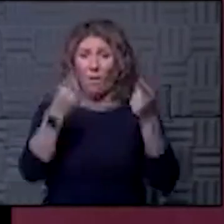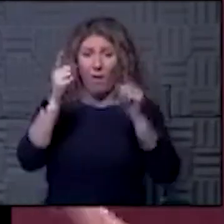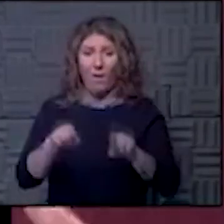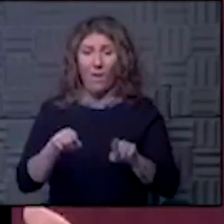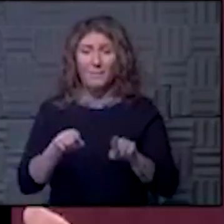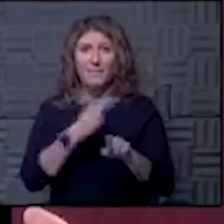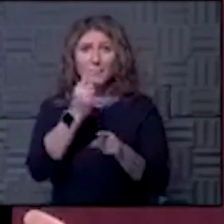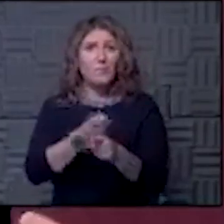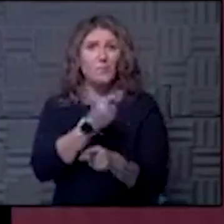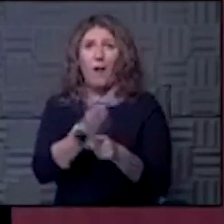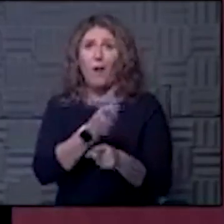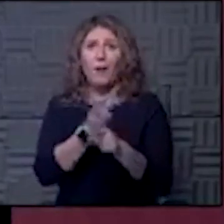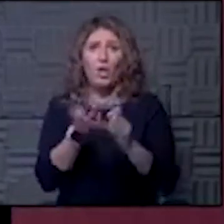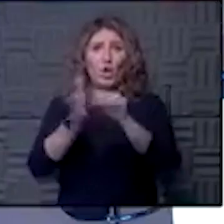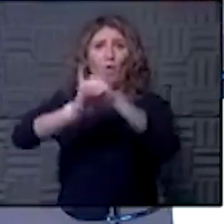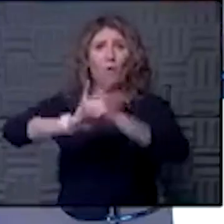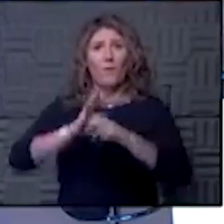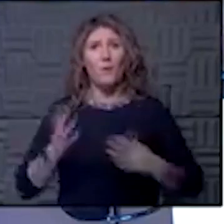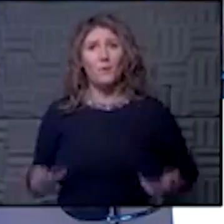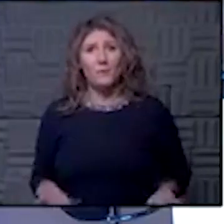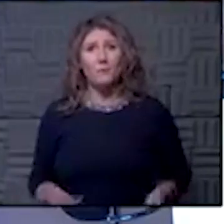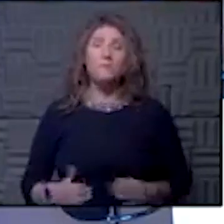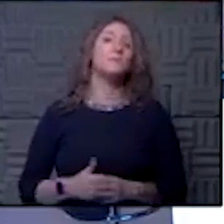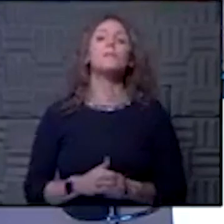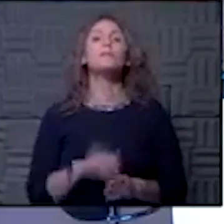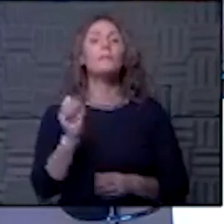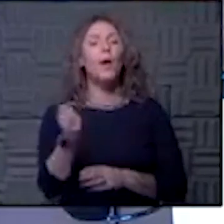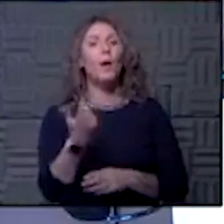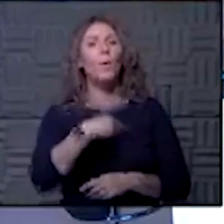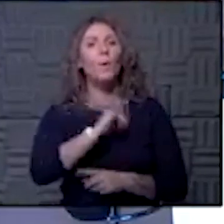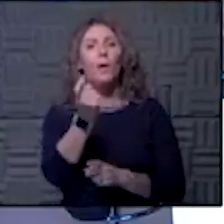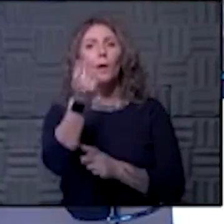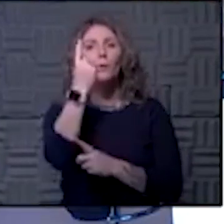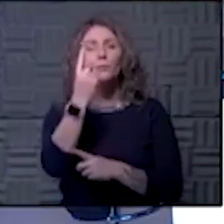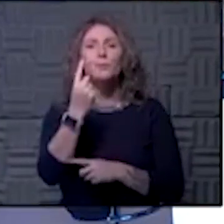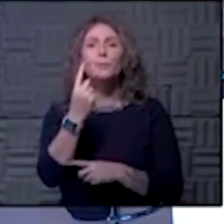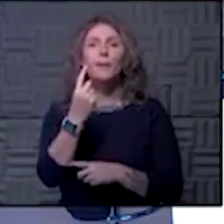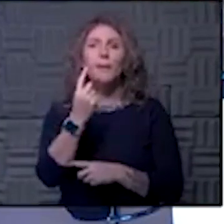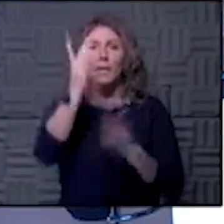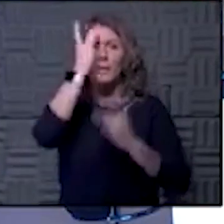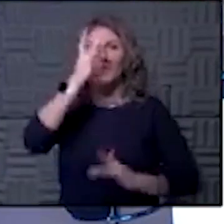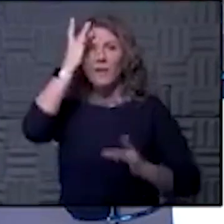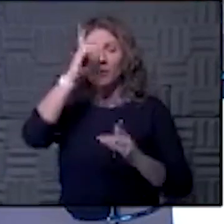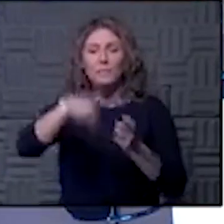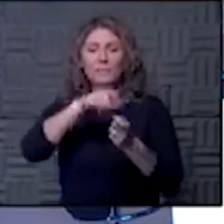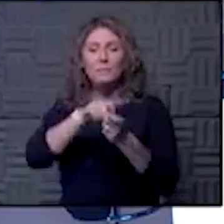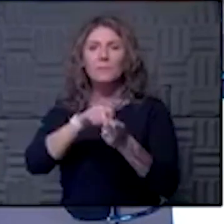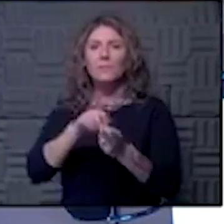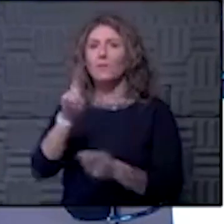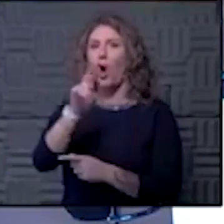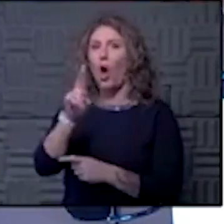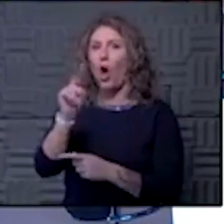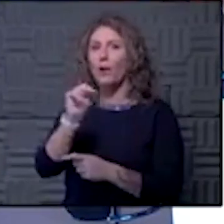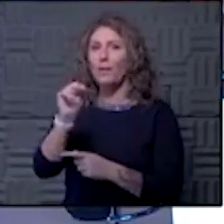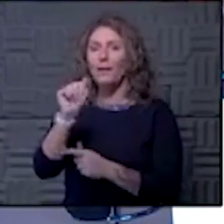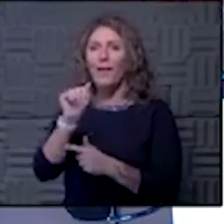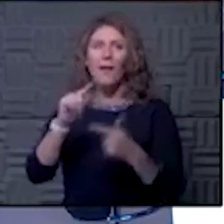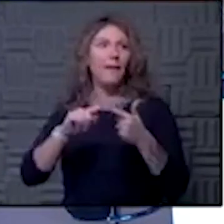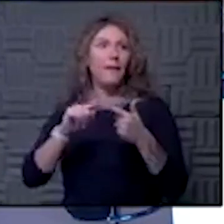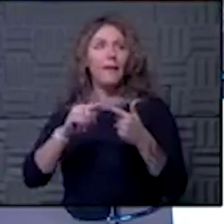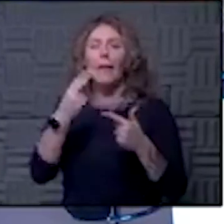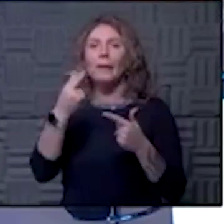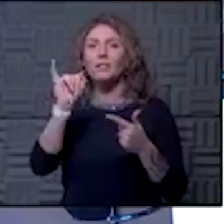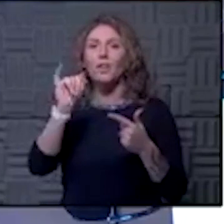got regular coronavirus then. Yeah, so we understand that with viruses, particularly RNA viruses, HIV is an